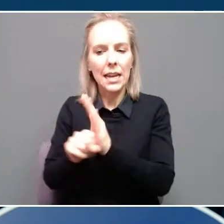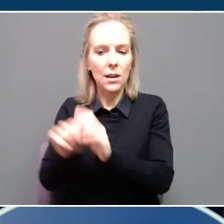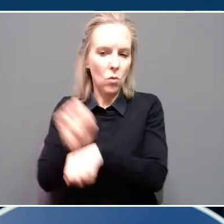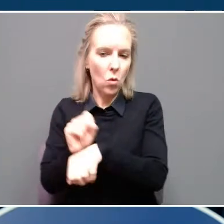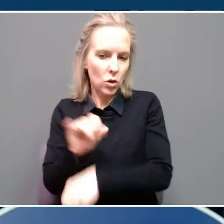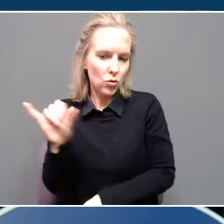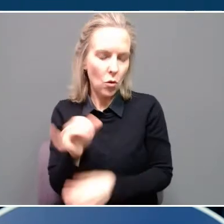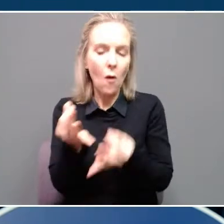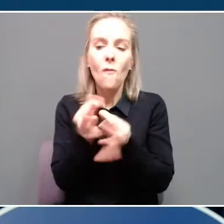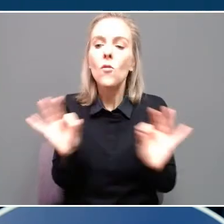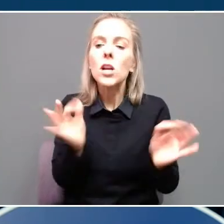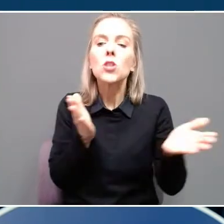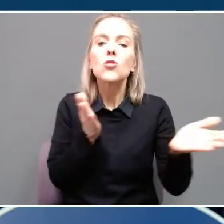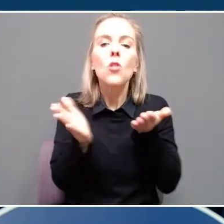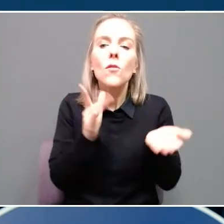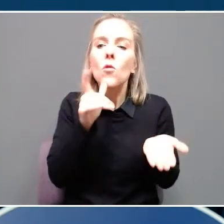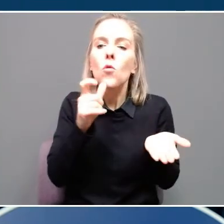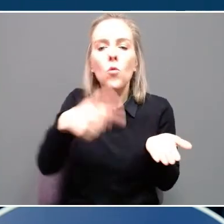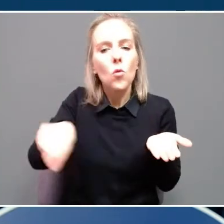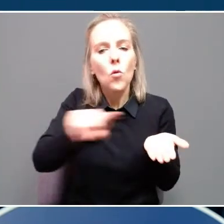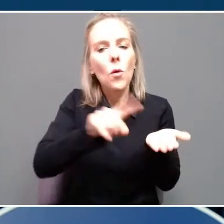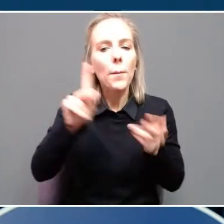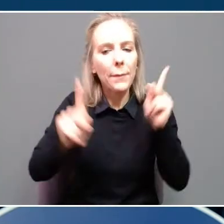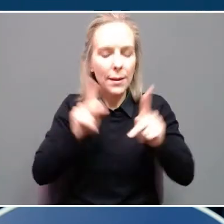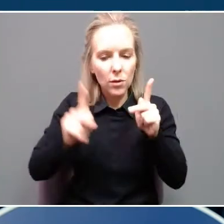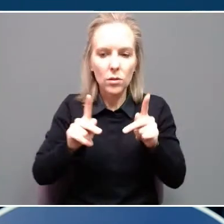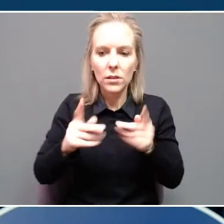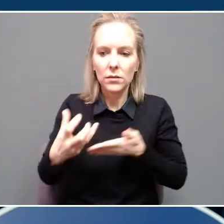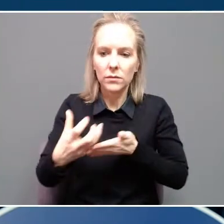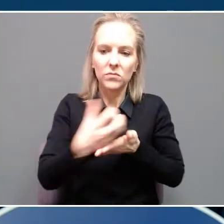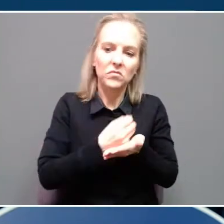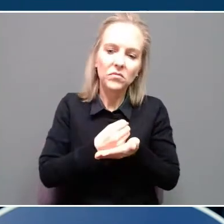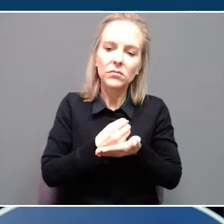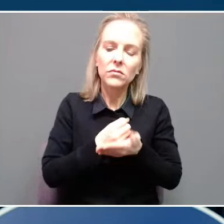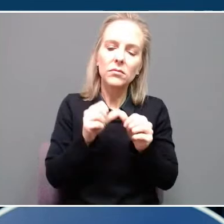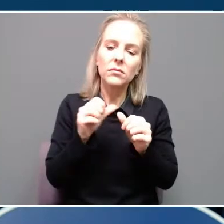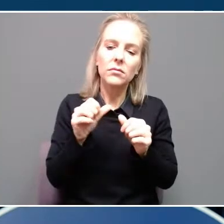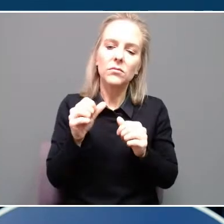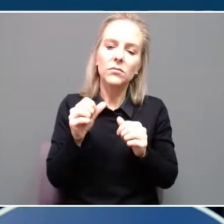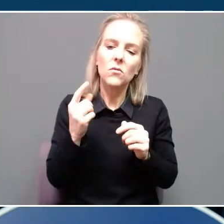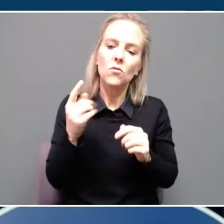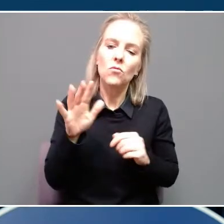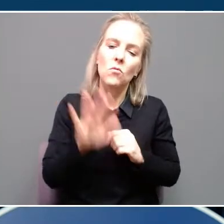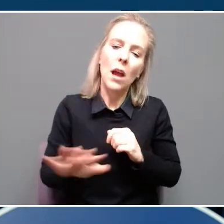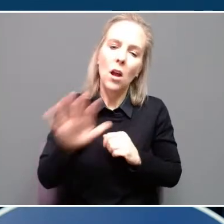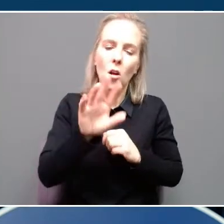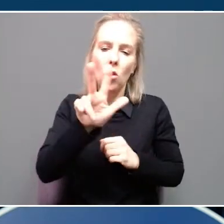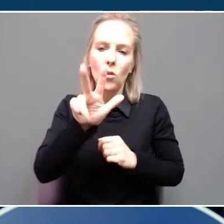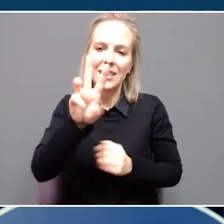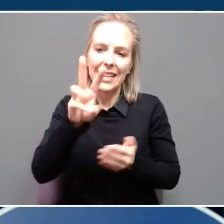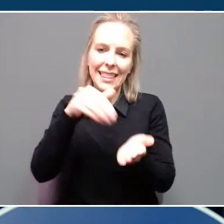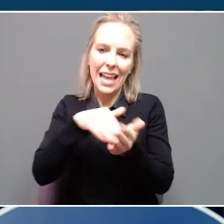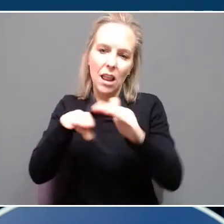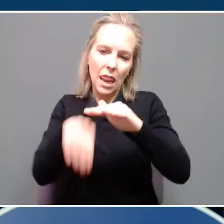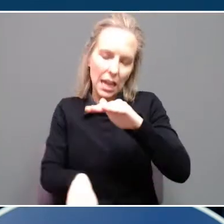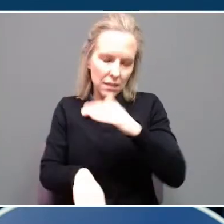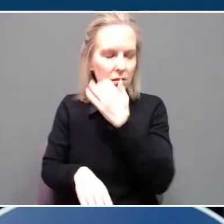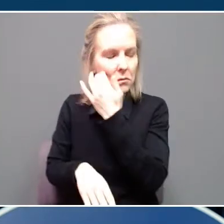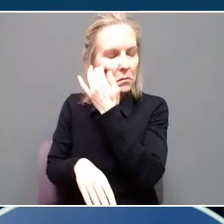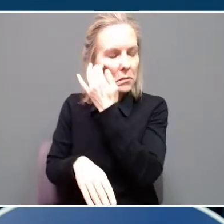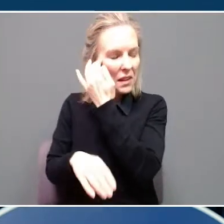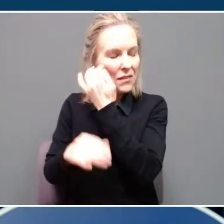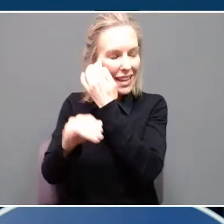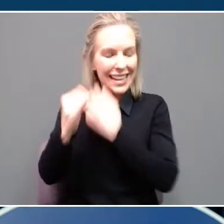generally available to help individuals with an annual income of $60,000 or less. So if your annual income